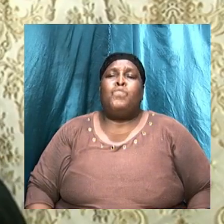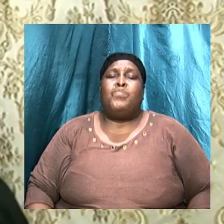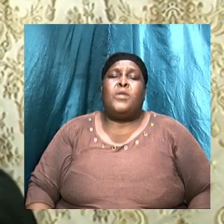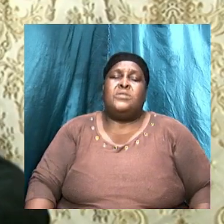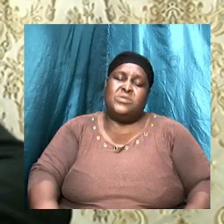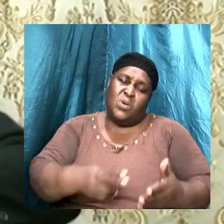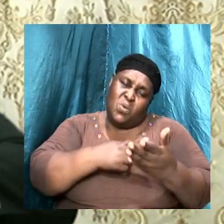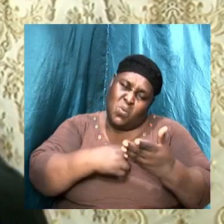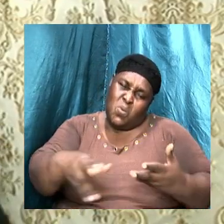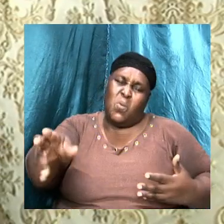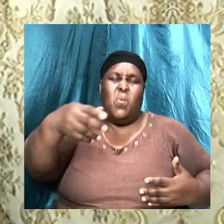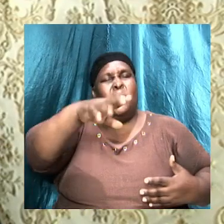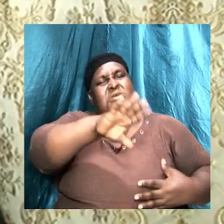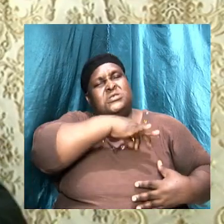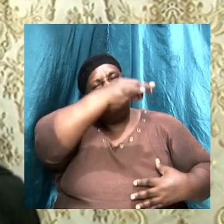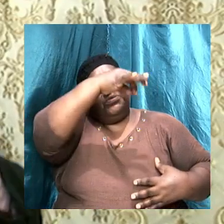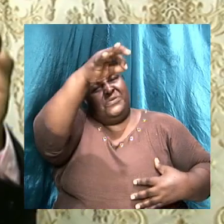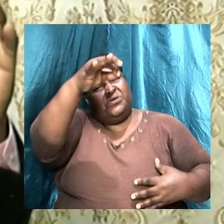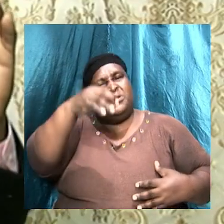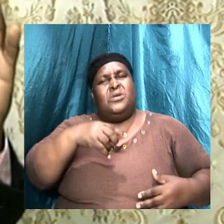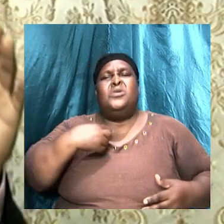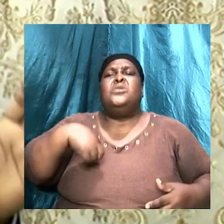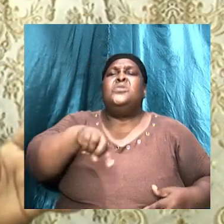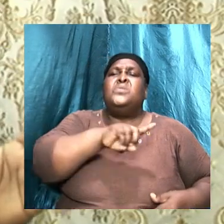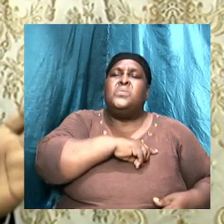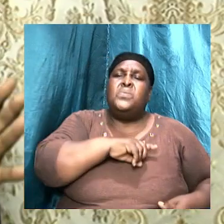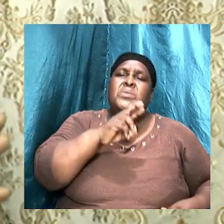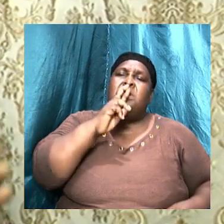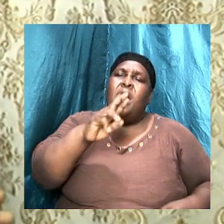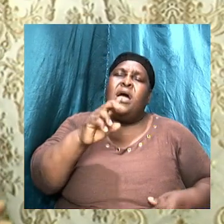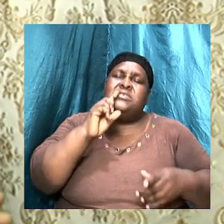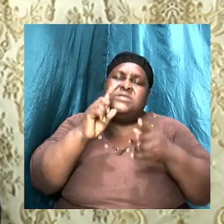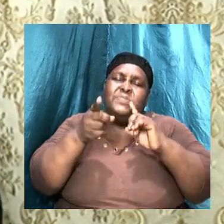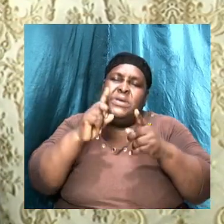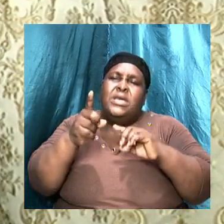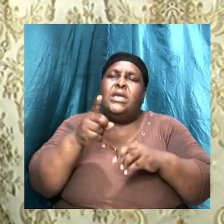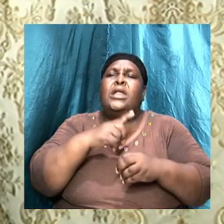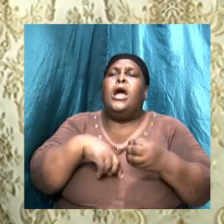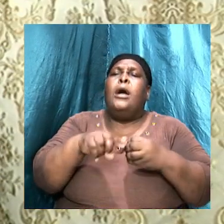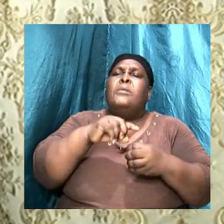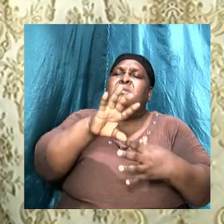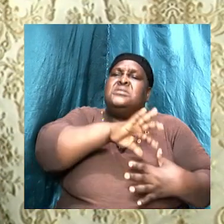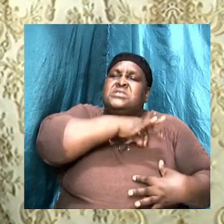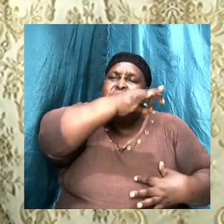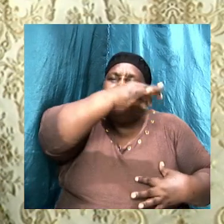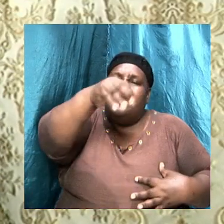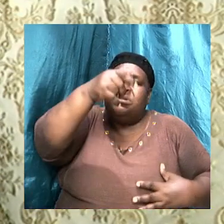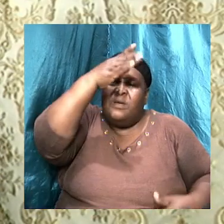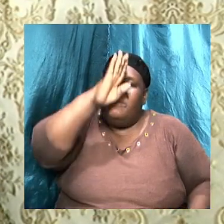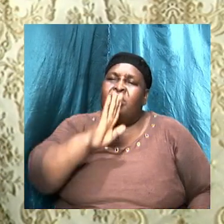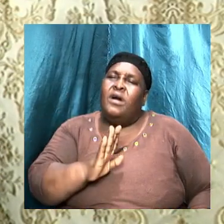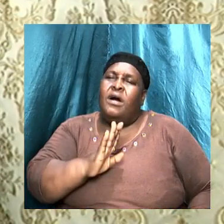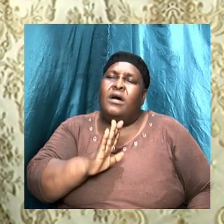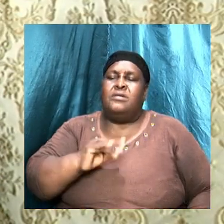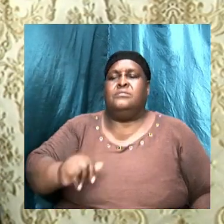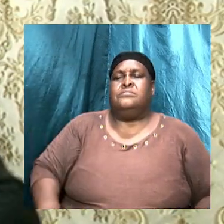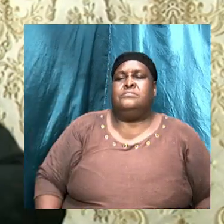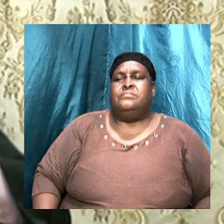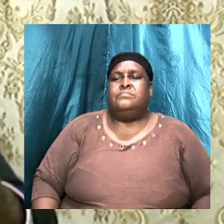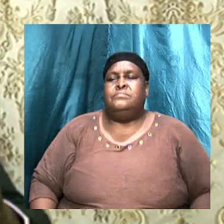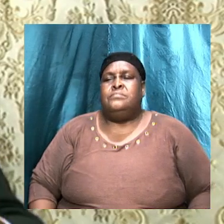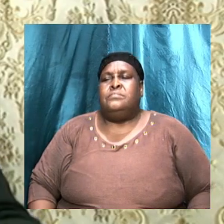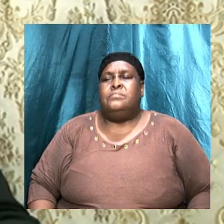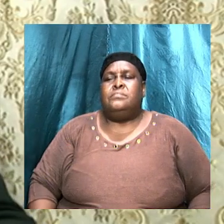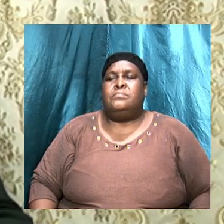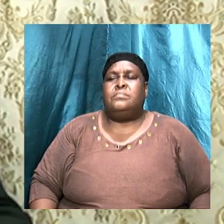Holy Ghost or the Holy Spirit, we are talking about the Spirit of God. Amen. So,